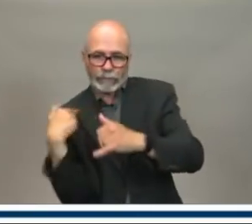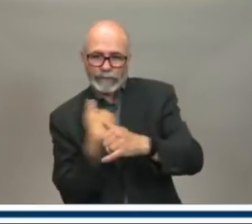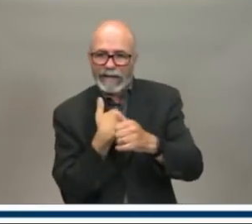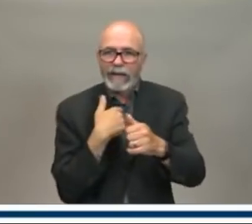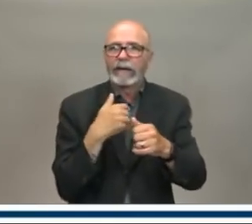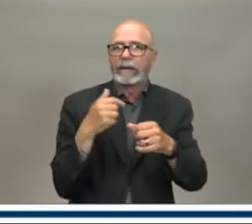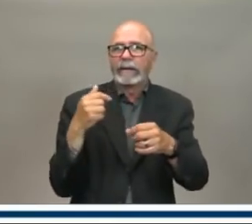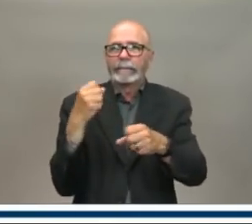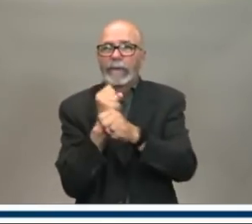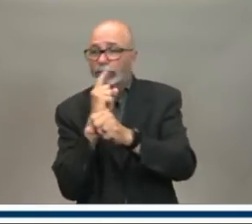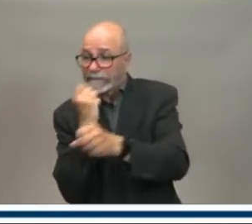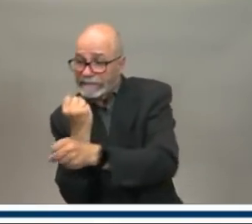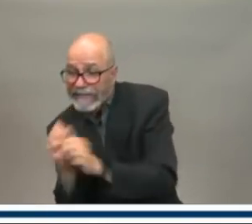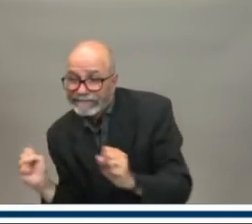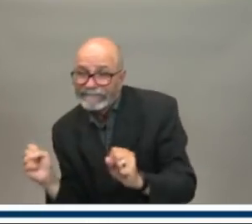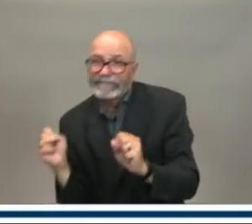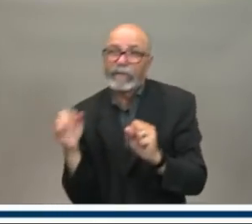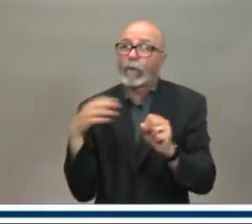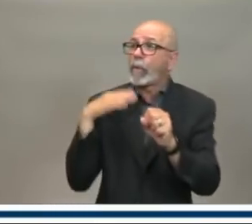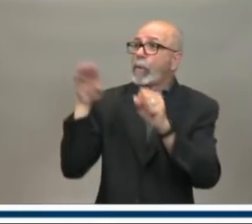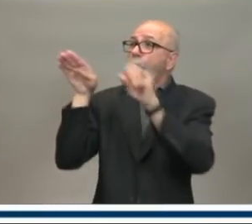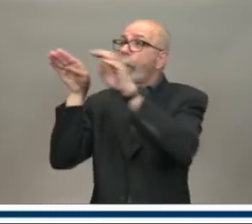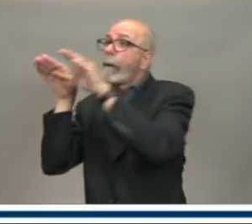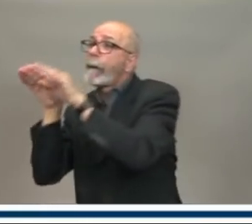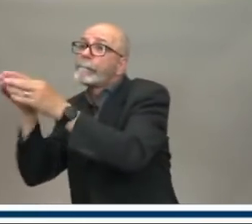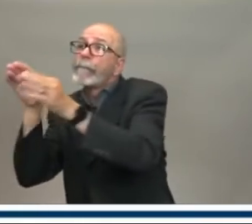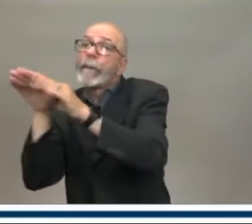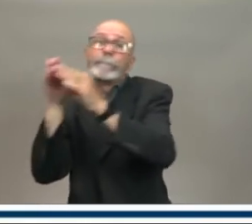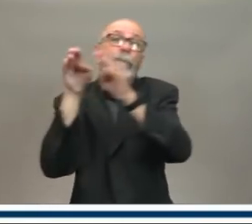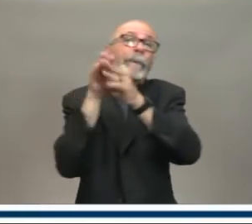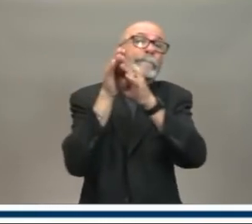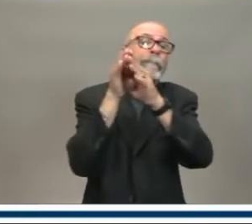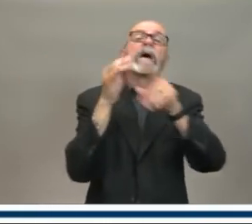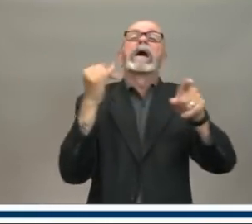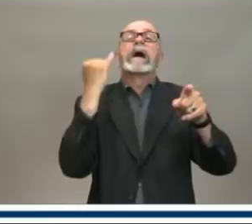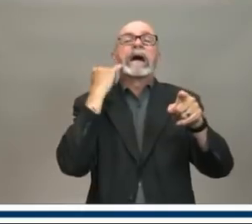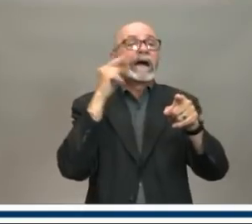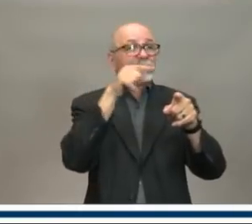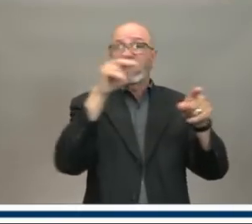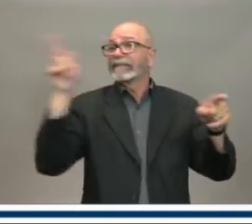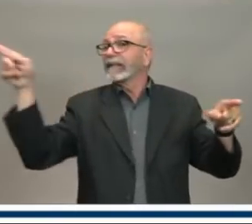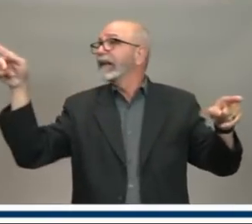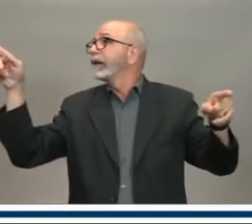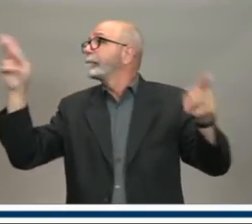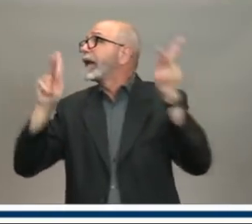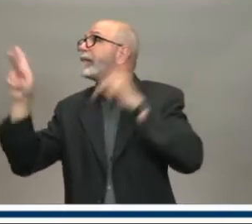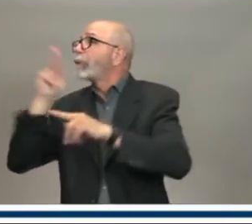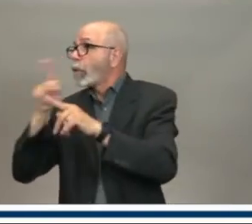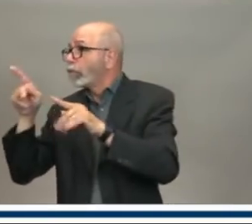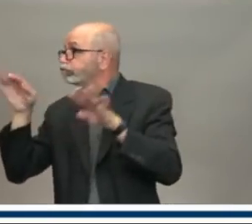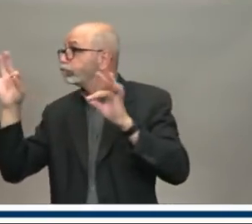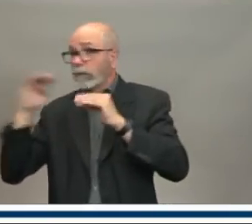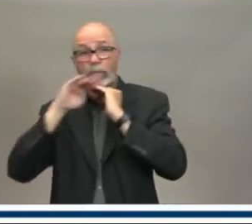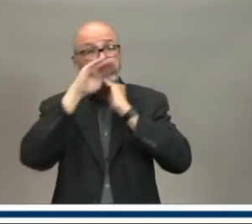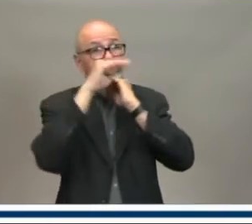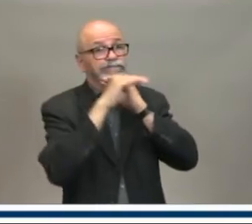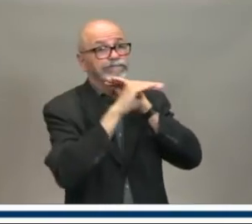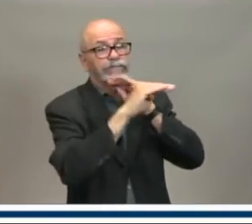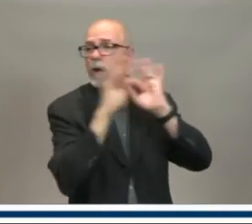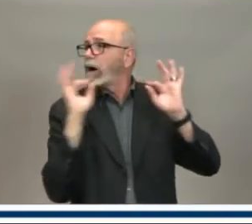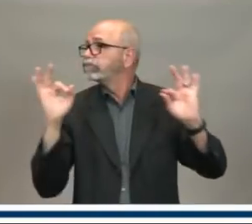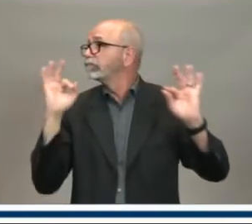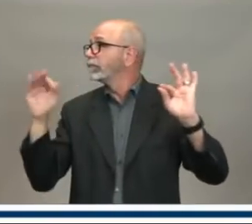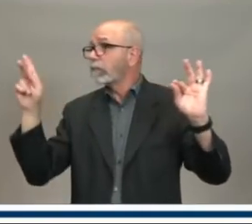does open, we'll have flattened the curve enough that it'll be able to stay open, and then turn our minds to how do